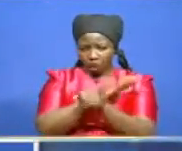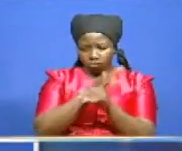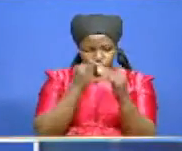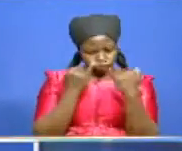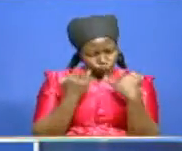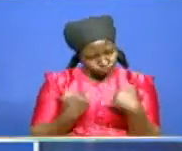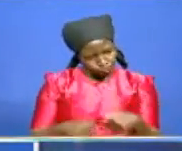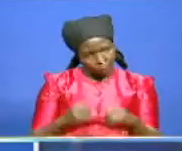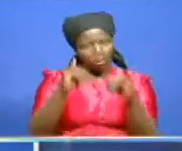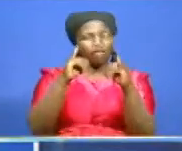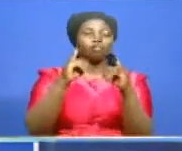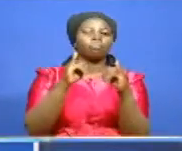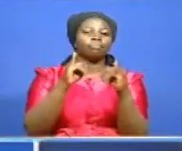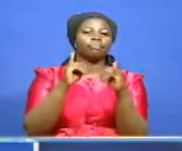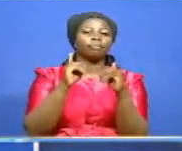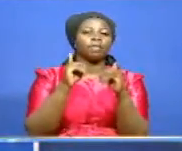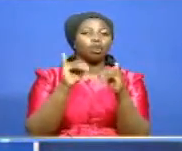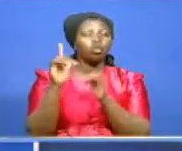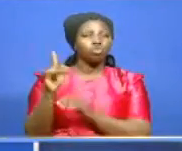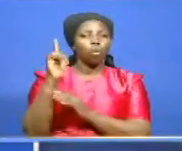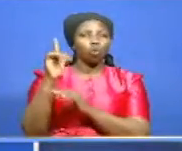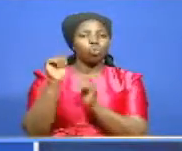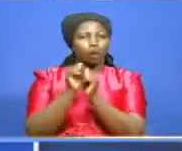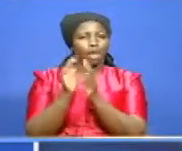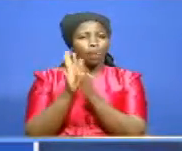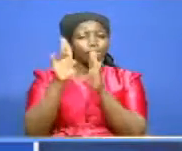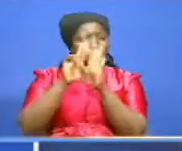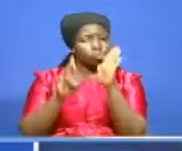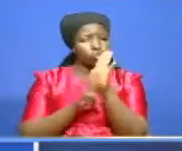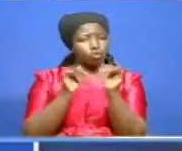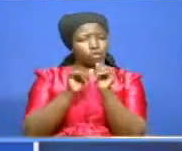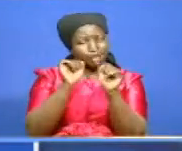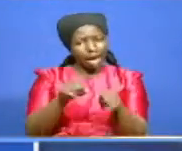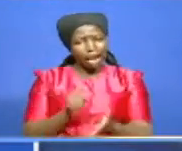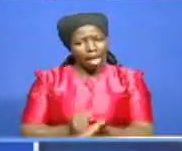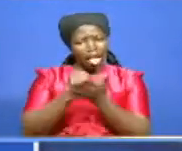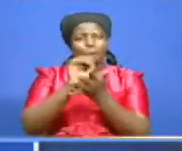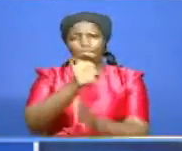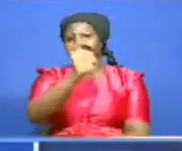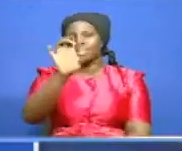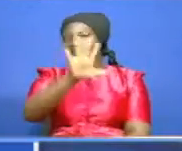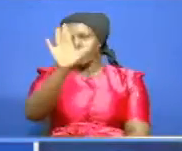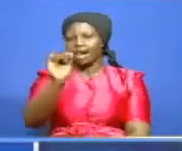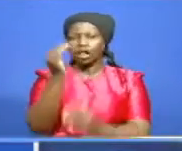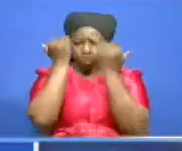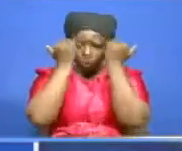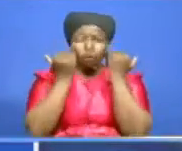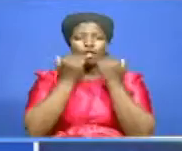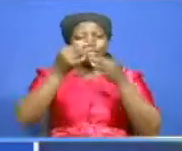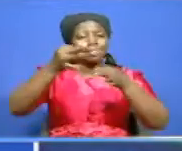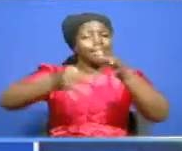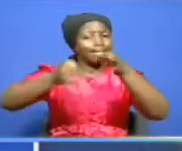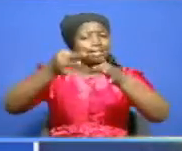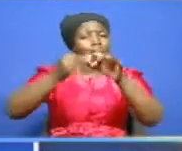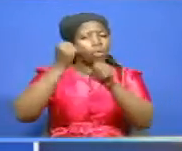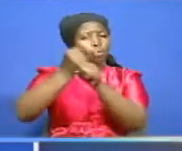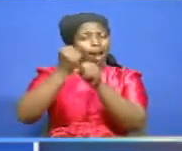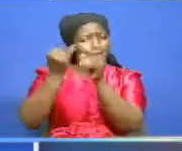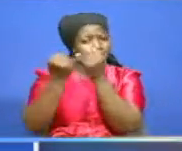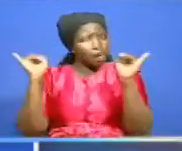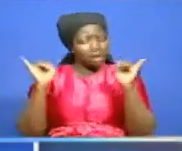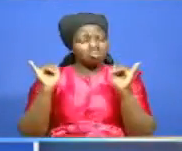implementation of treaties and protocols that will enable the East African Court of Justice function